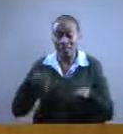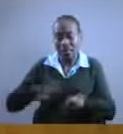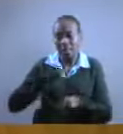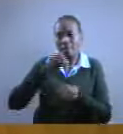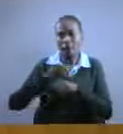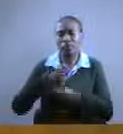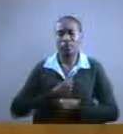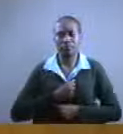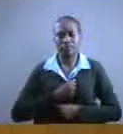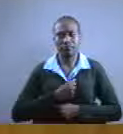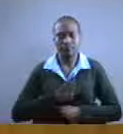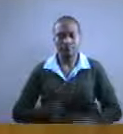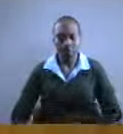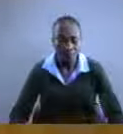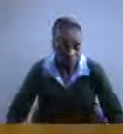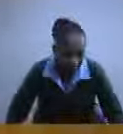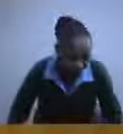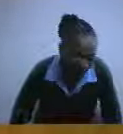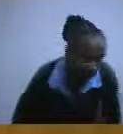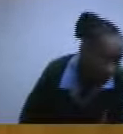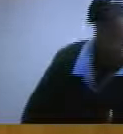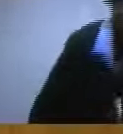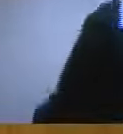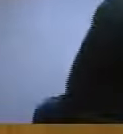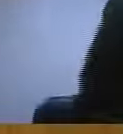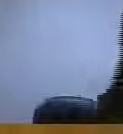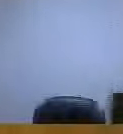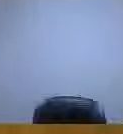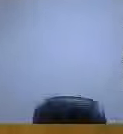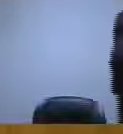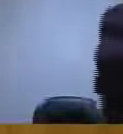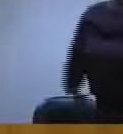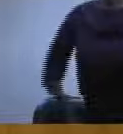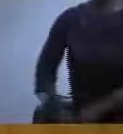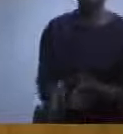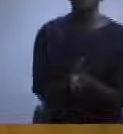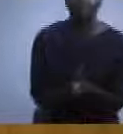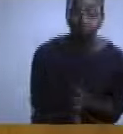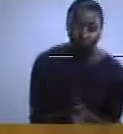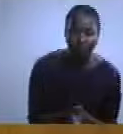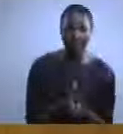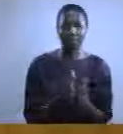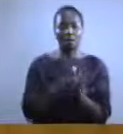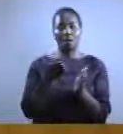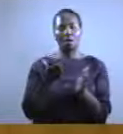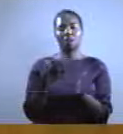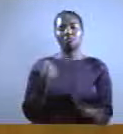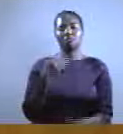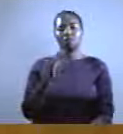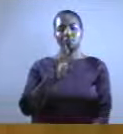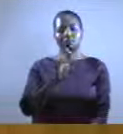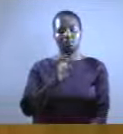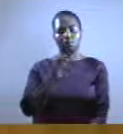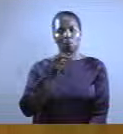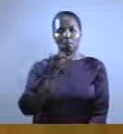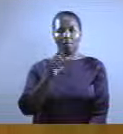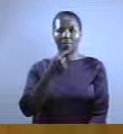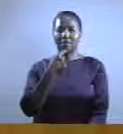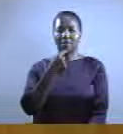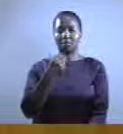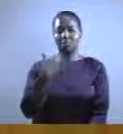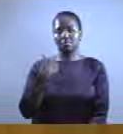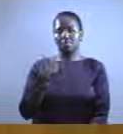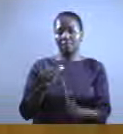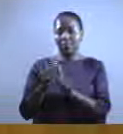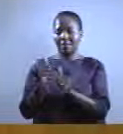problem. The other benefit of this subsidy, according to Roelof Botha, is that because of indirect taxes,